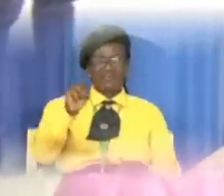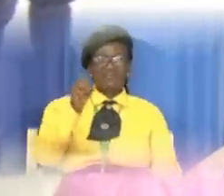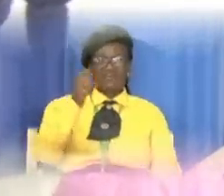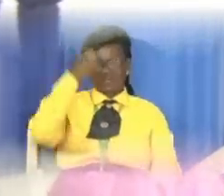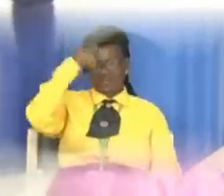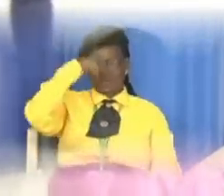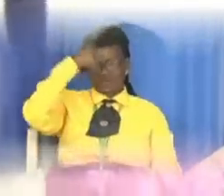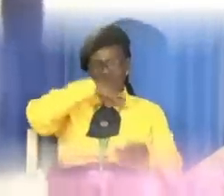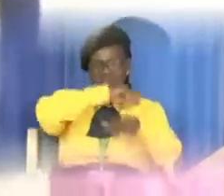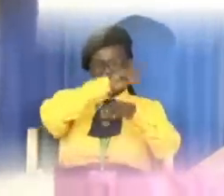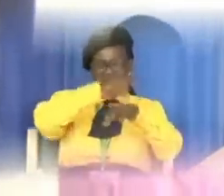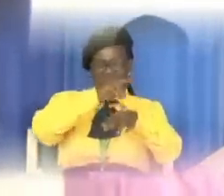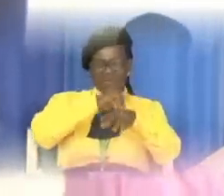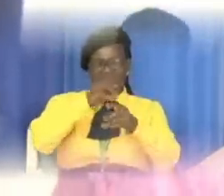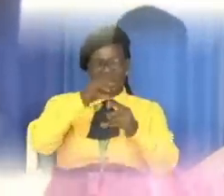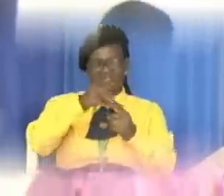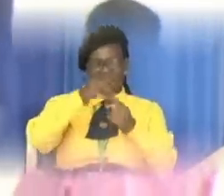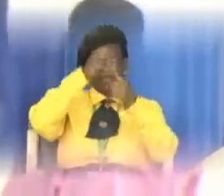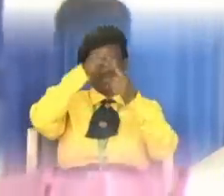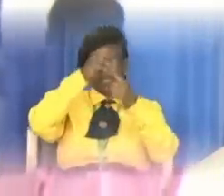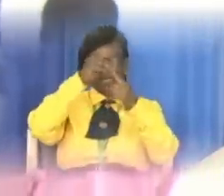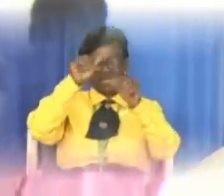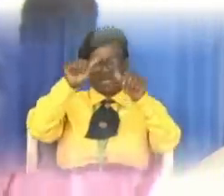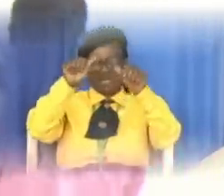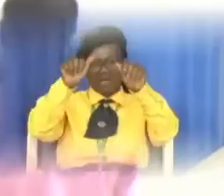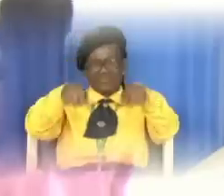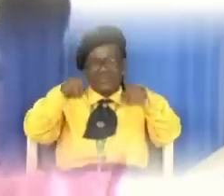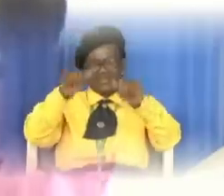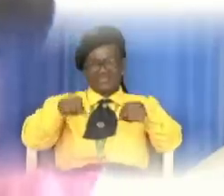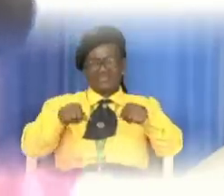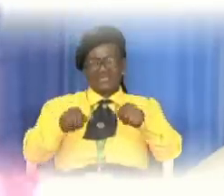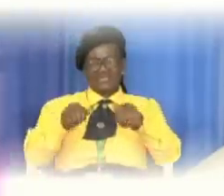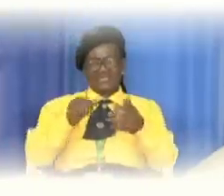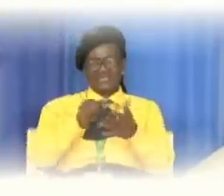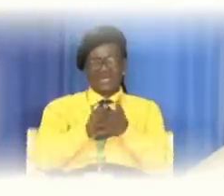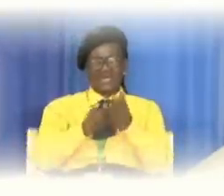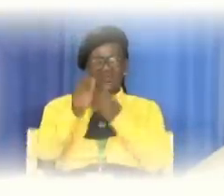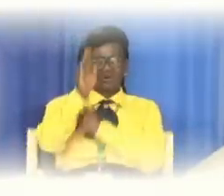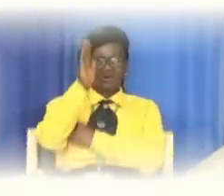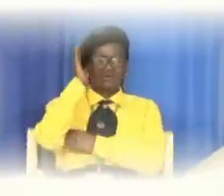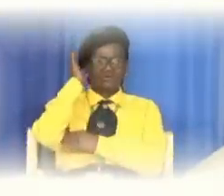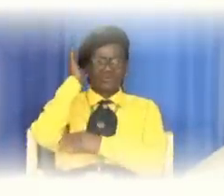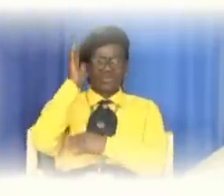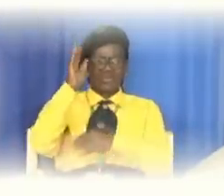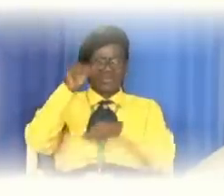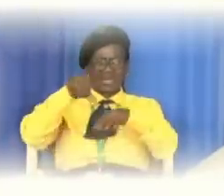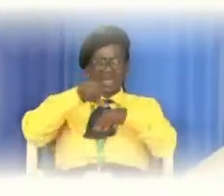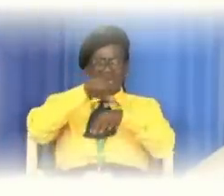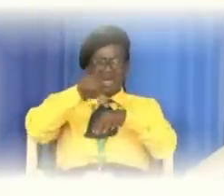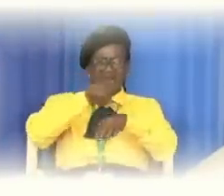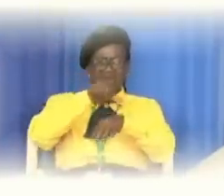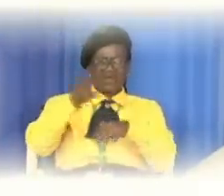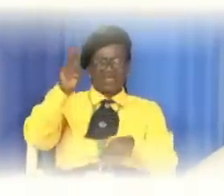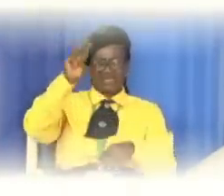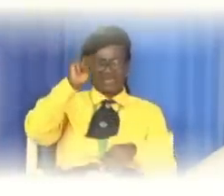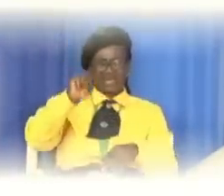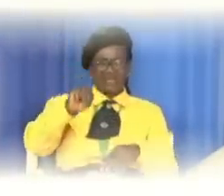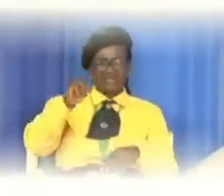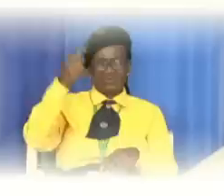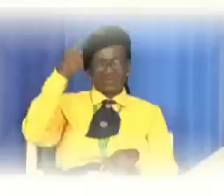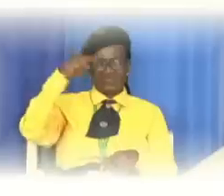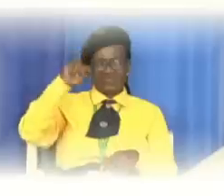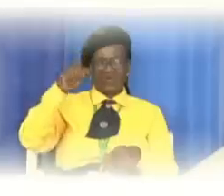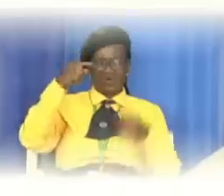ability, that God will anoint them for success, for